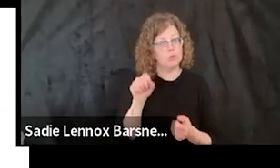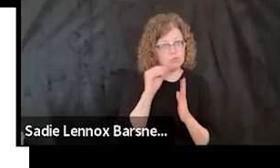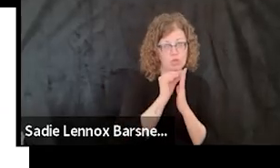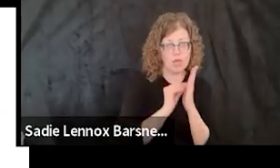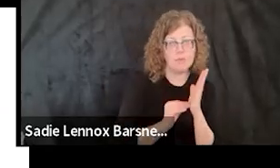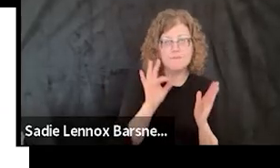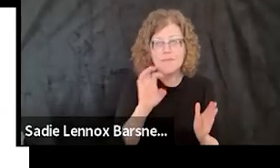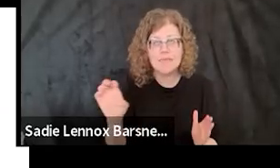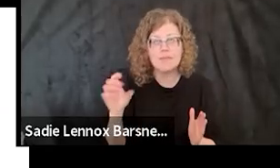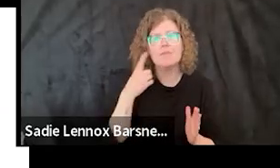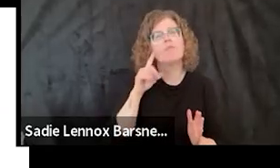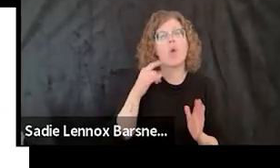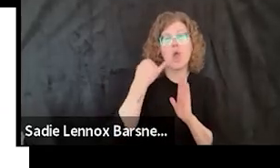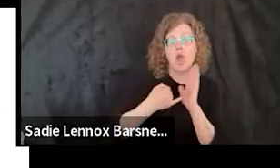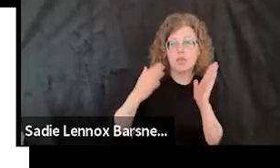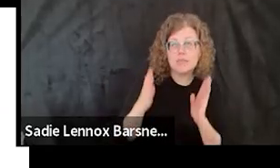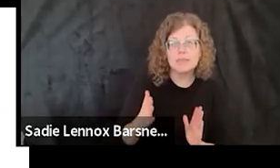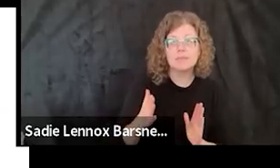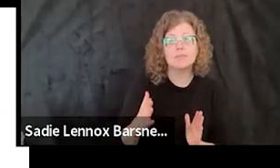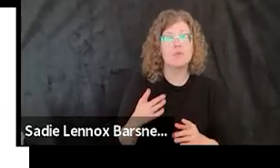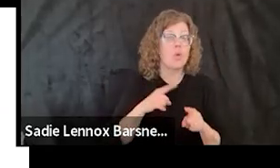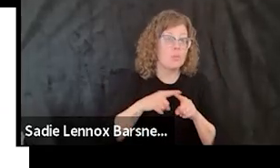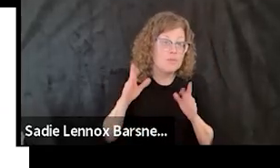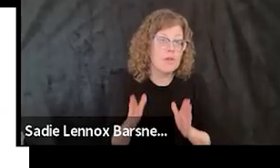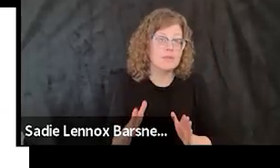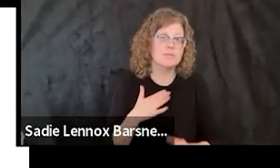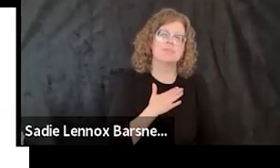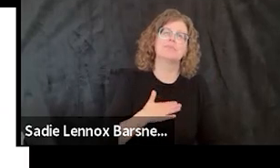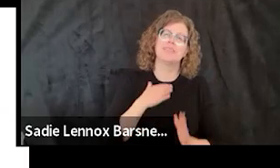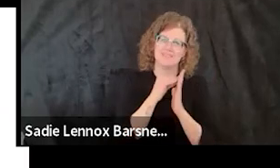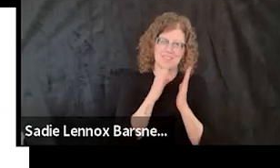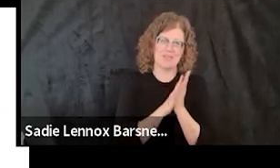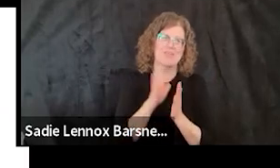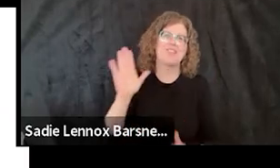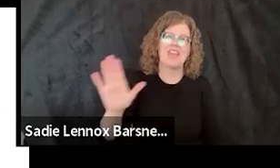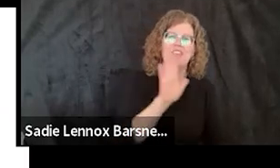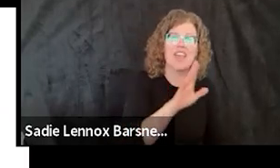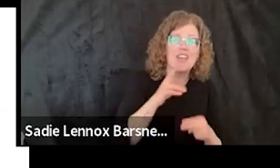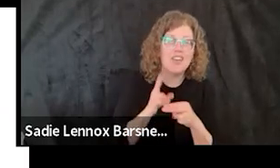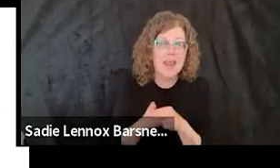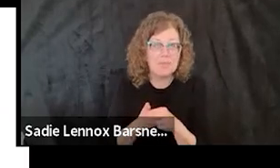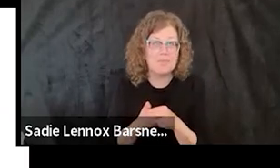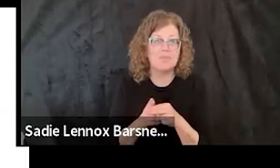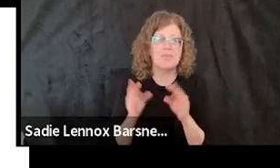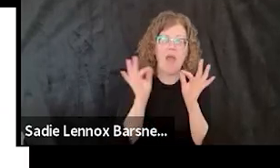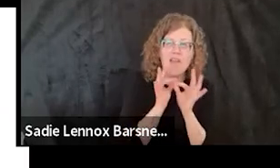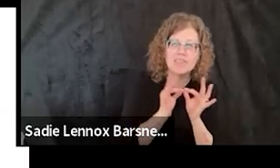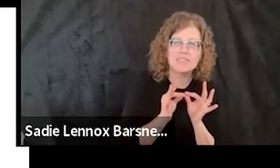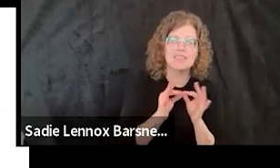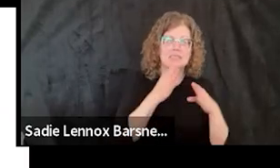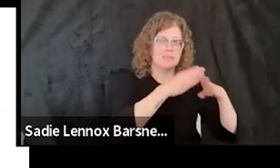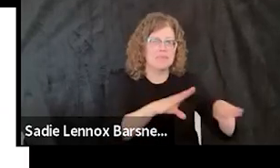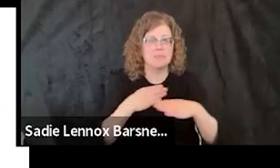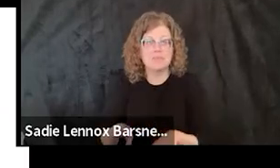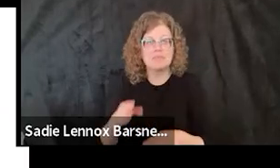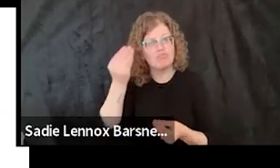other professionals, include their names, roles, and a breakdown of their payment. Indicate if it's a flat rate,